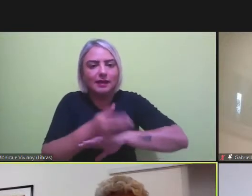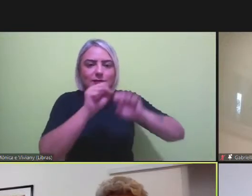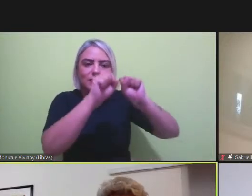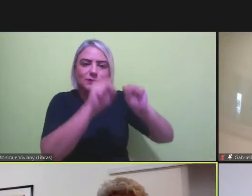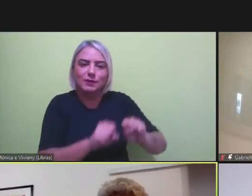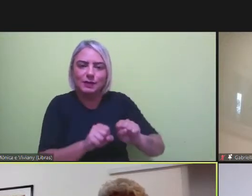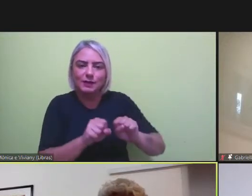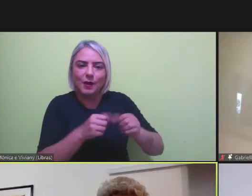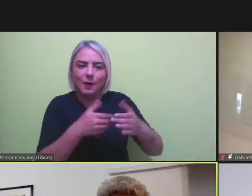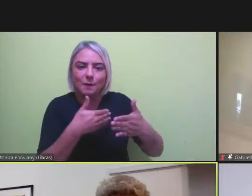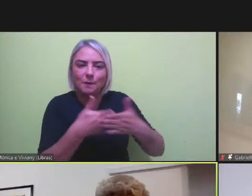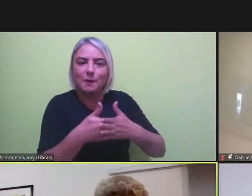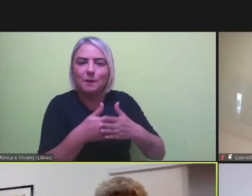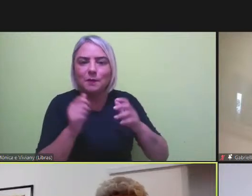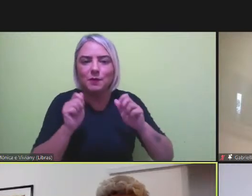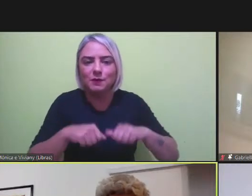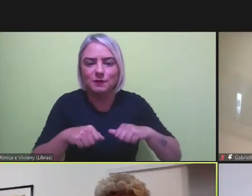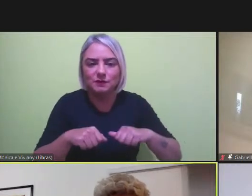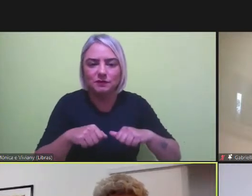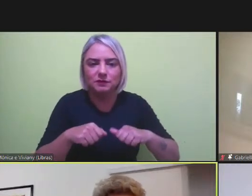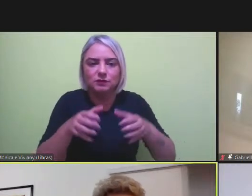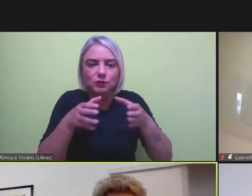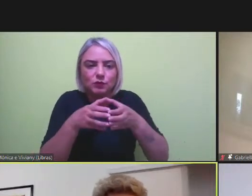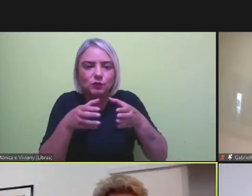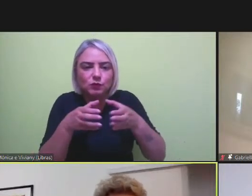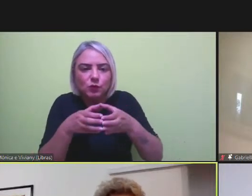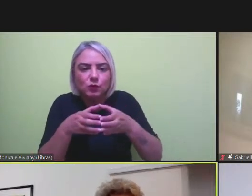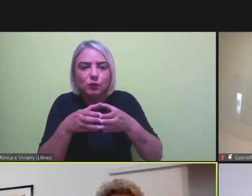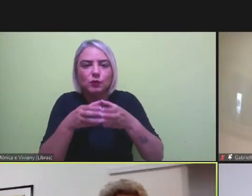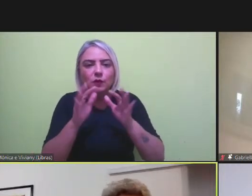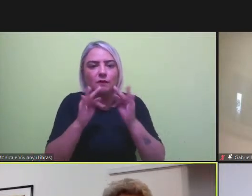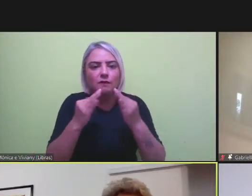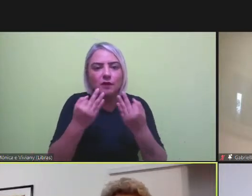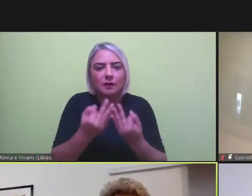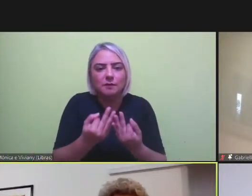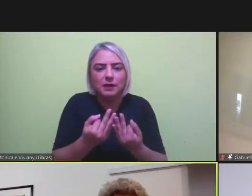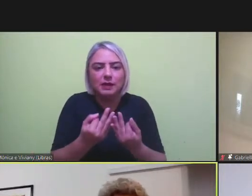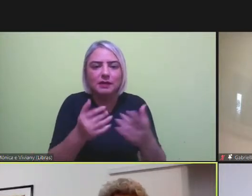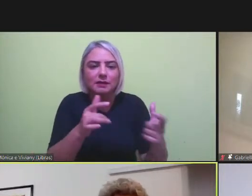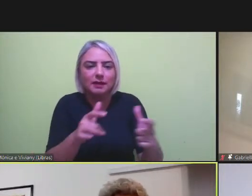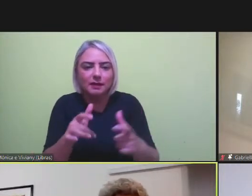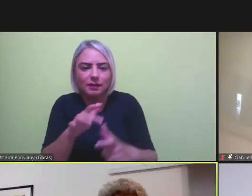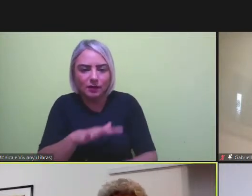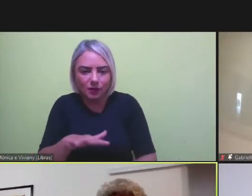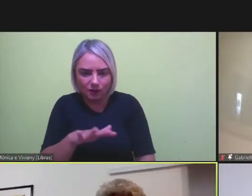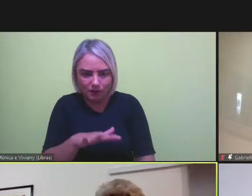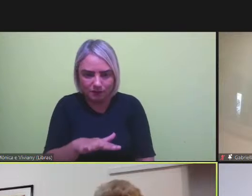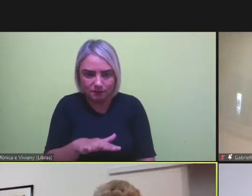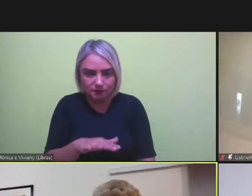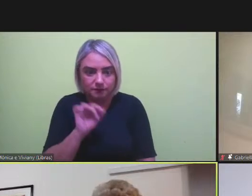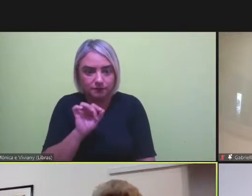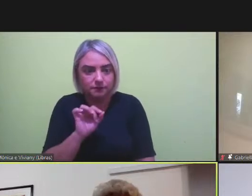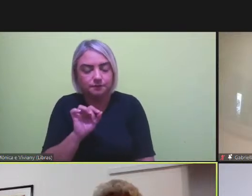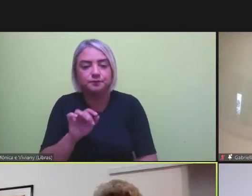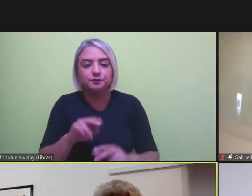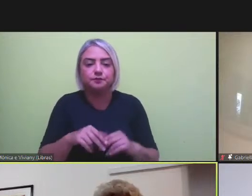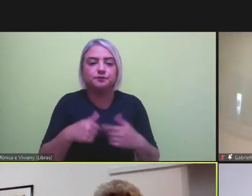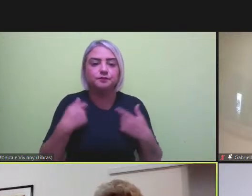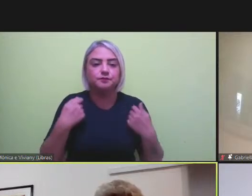an entrance, it's closer to the groups, to the families, the territory.